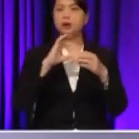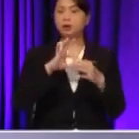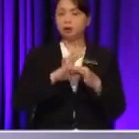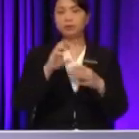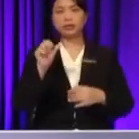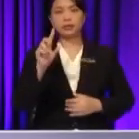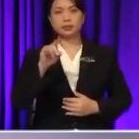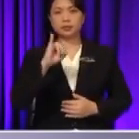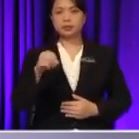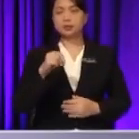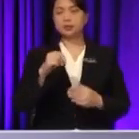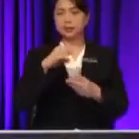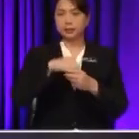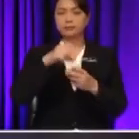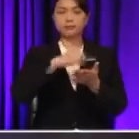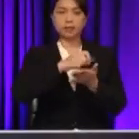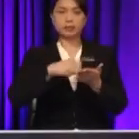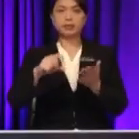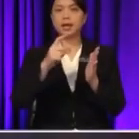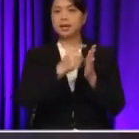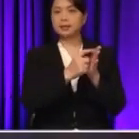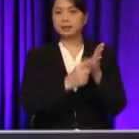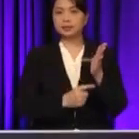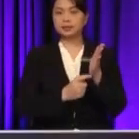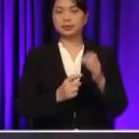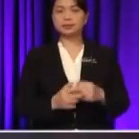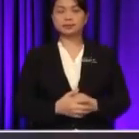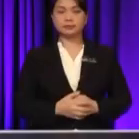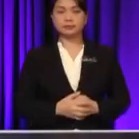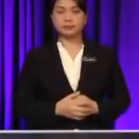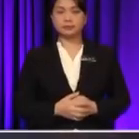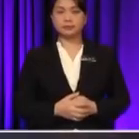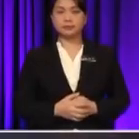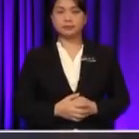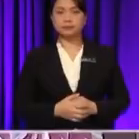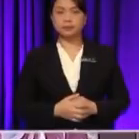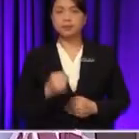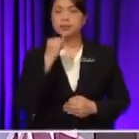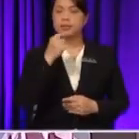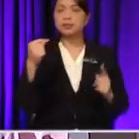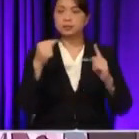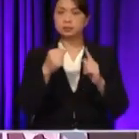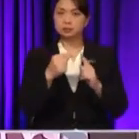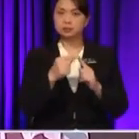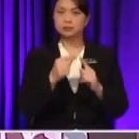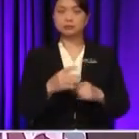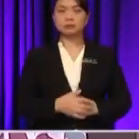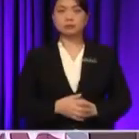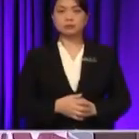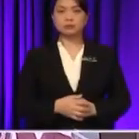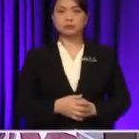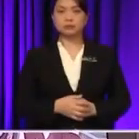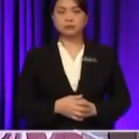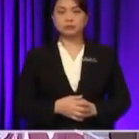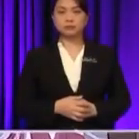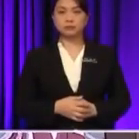in writing an article? Okay, so the importance of using an adjective in writing an article is to beautify our writing piece.